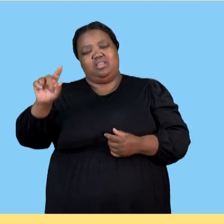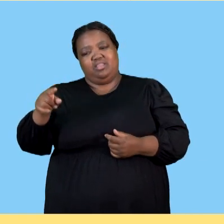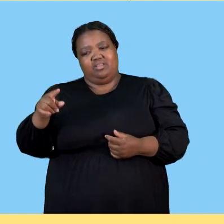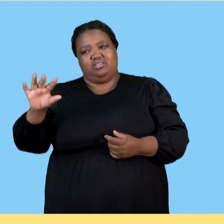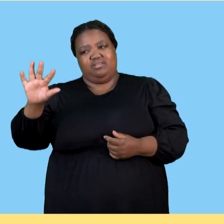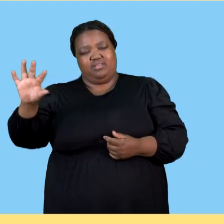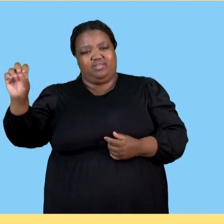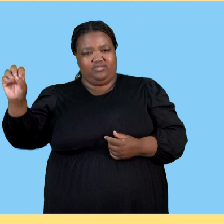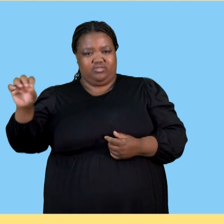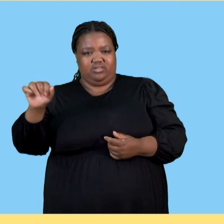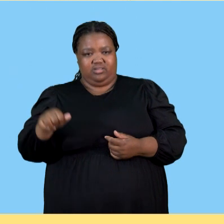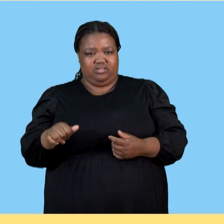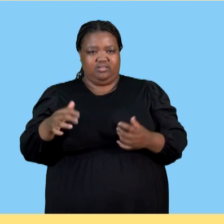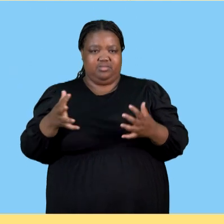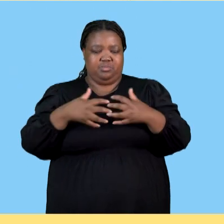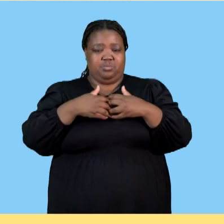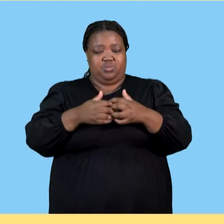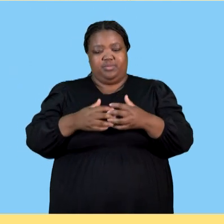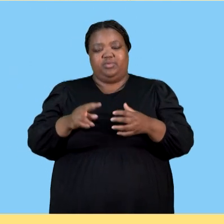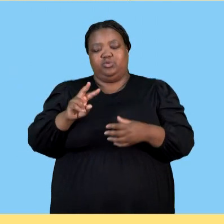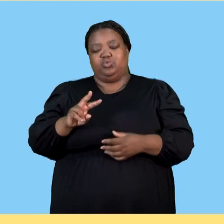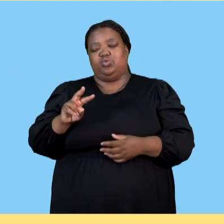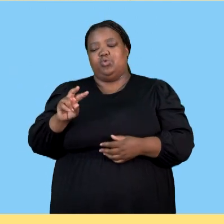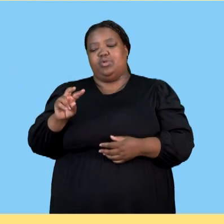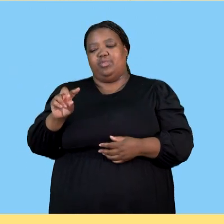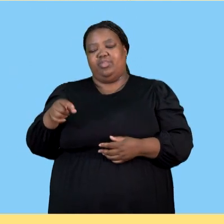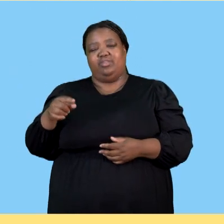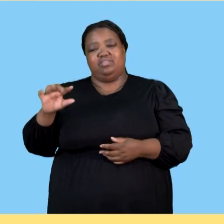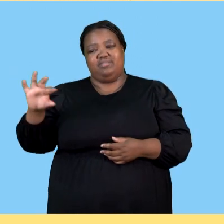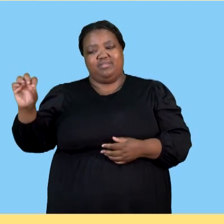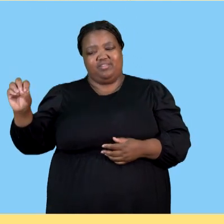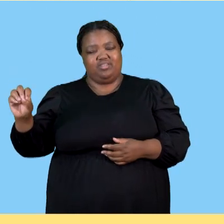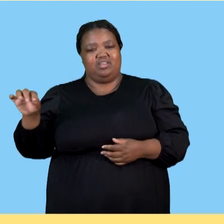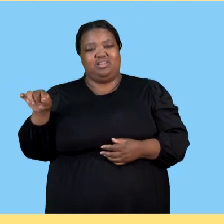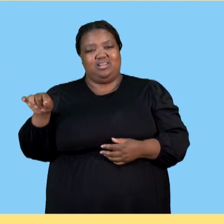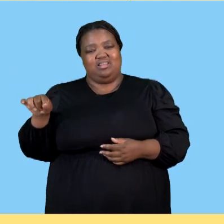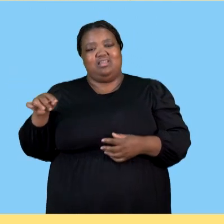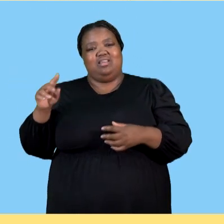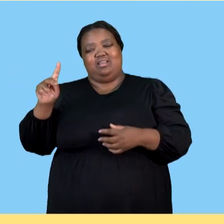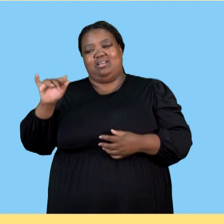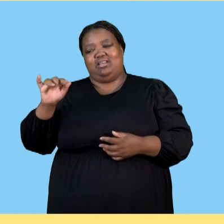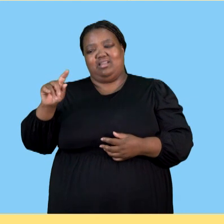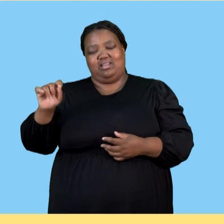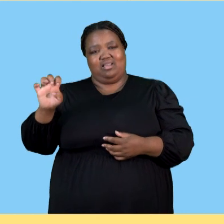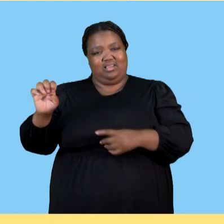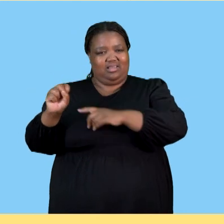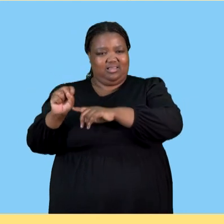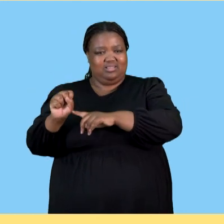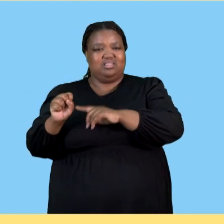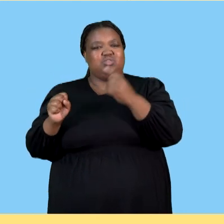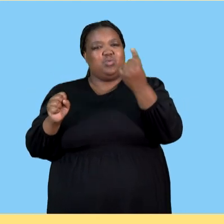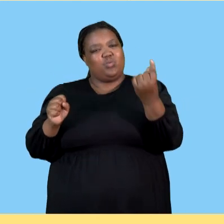228,500 to produce 2,500 kites. How much is it going to cost us to produce